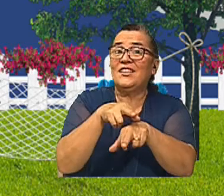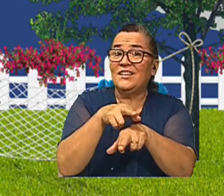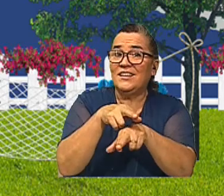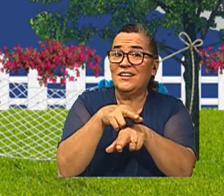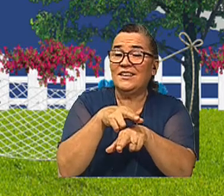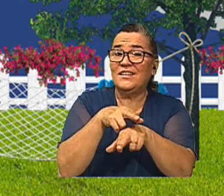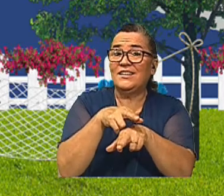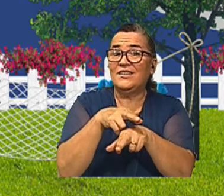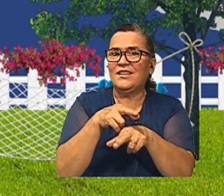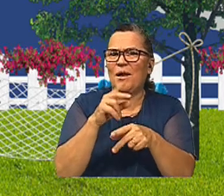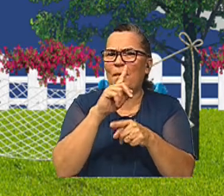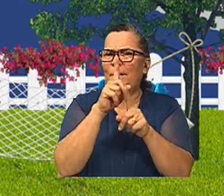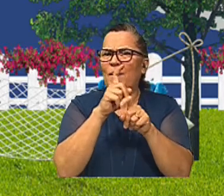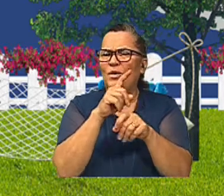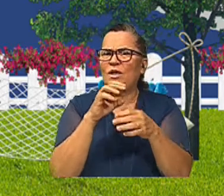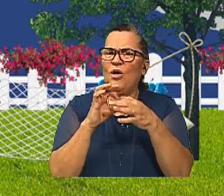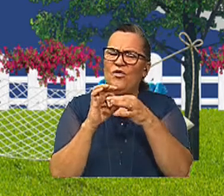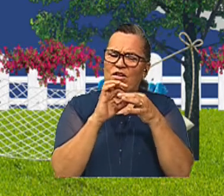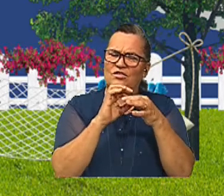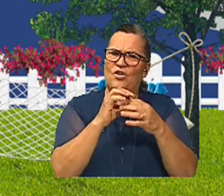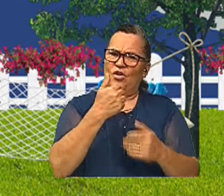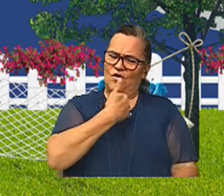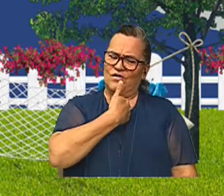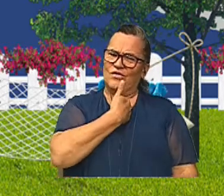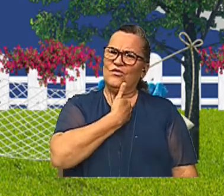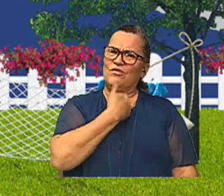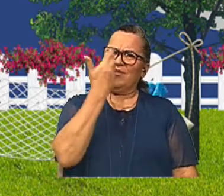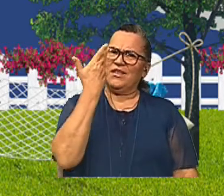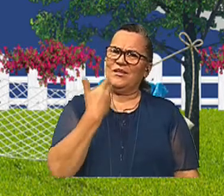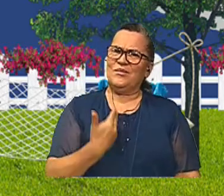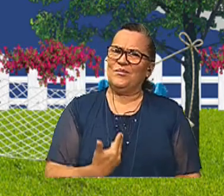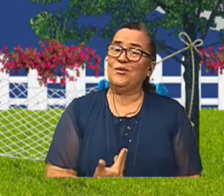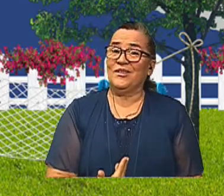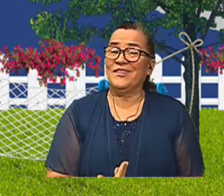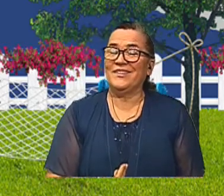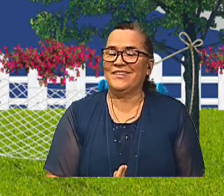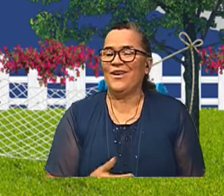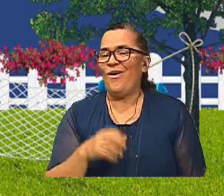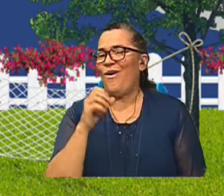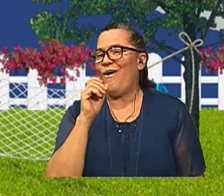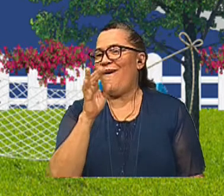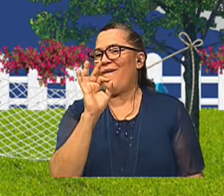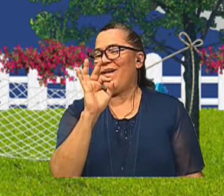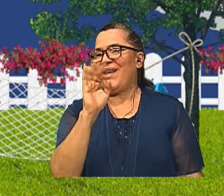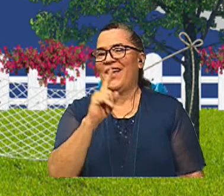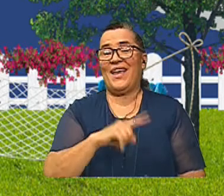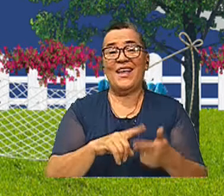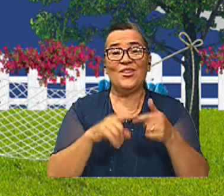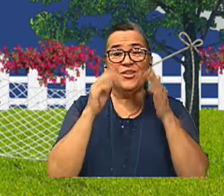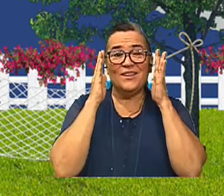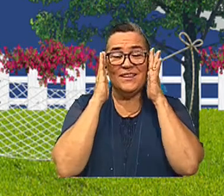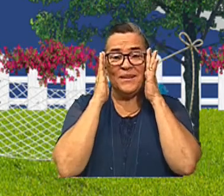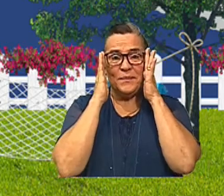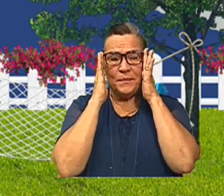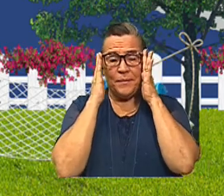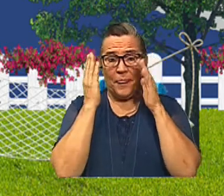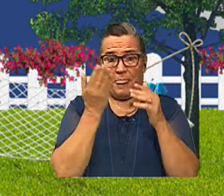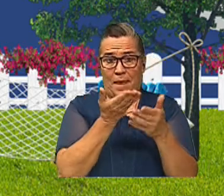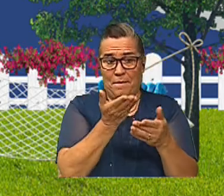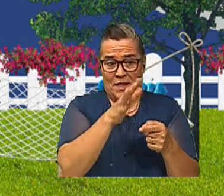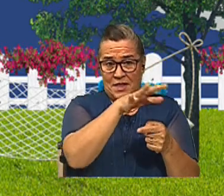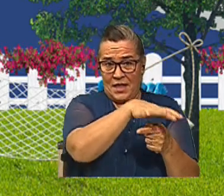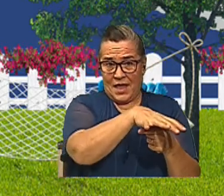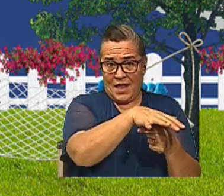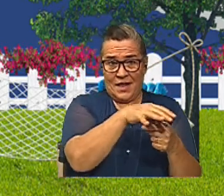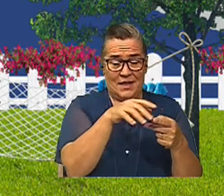questions about ourselves. Okay, okay. So, materials,